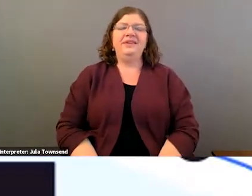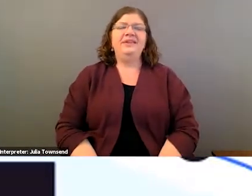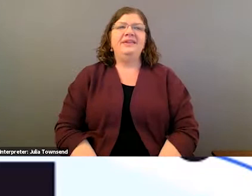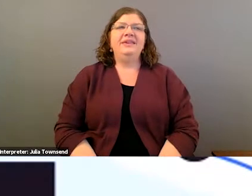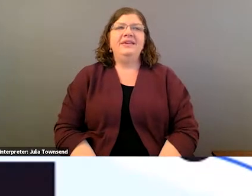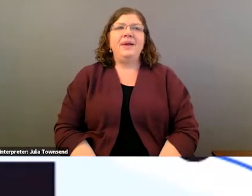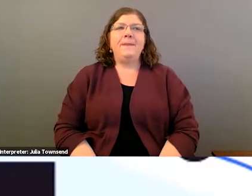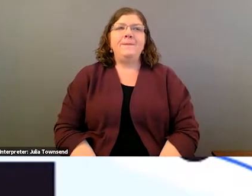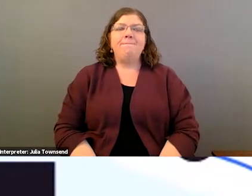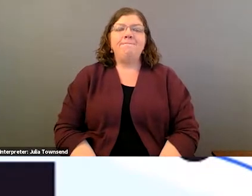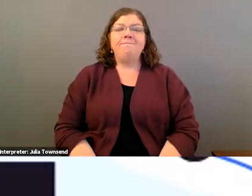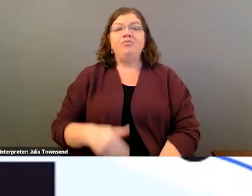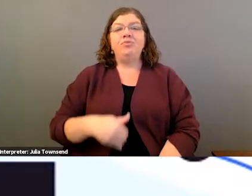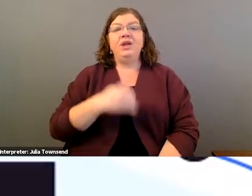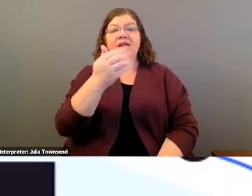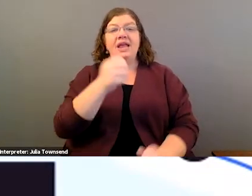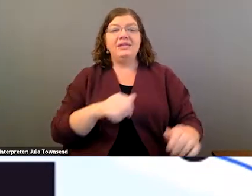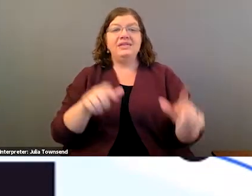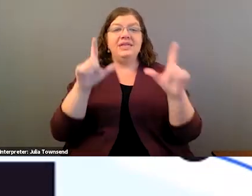So next slide, please.